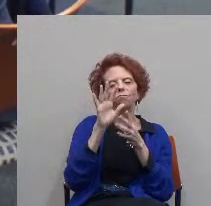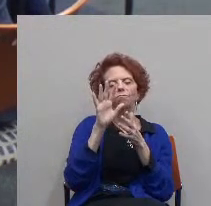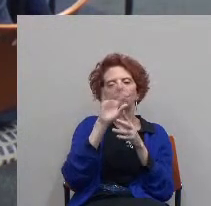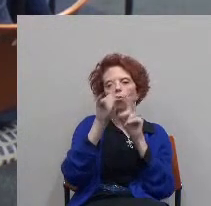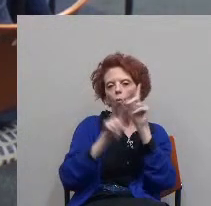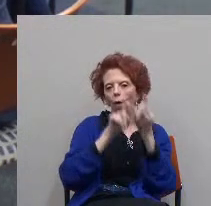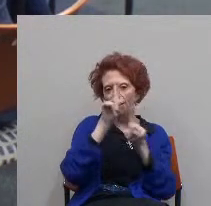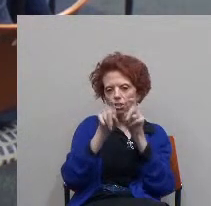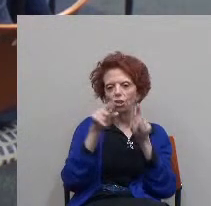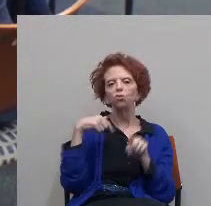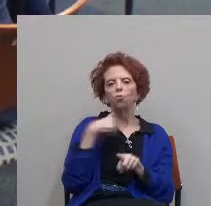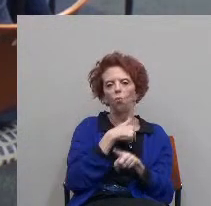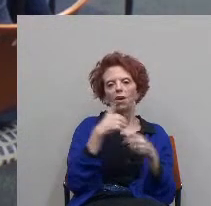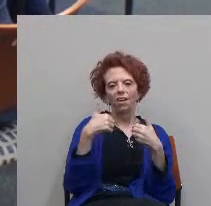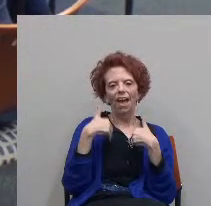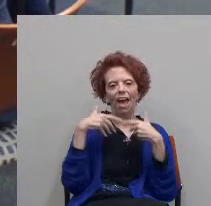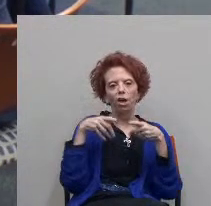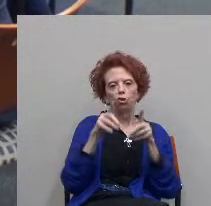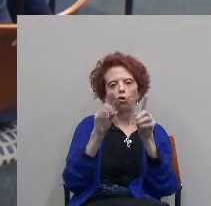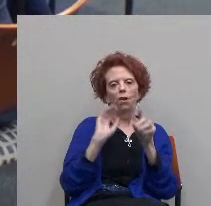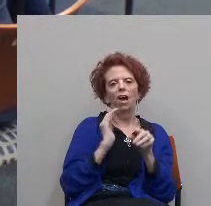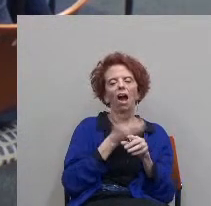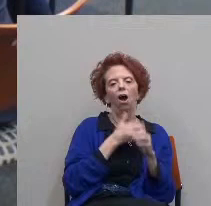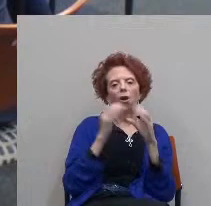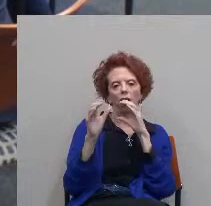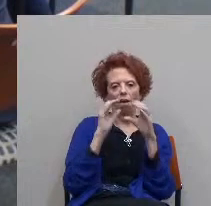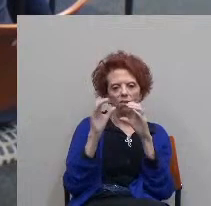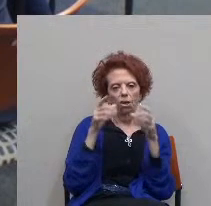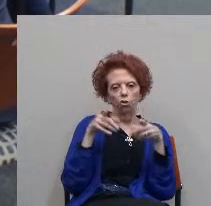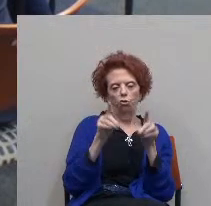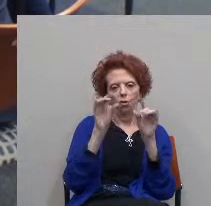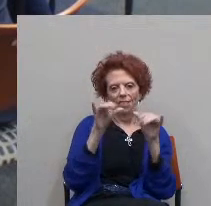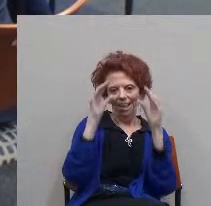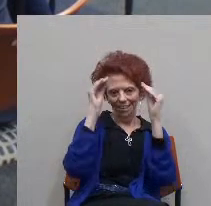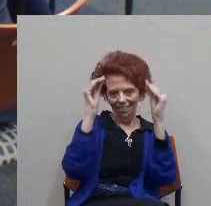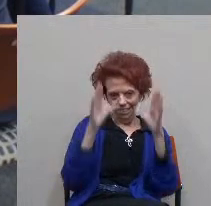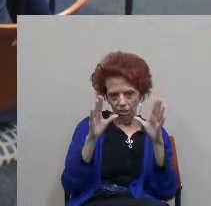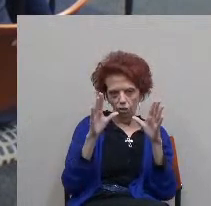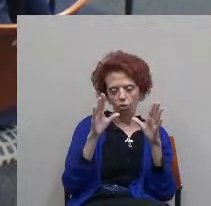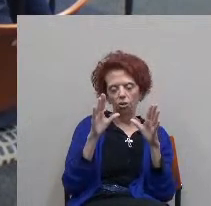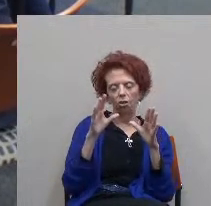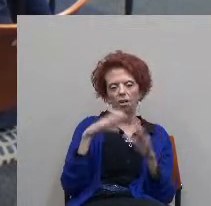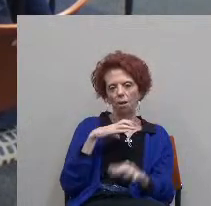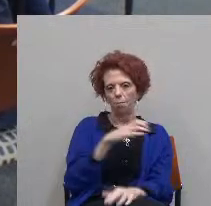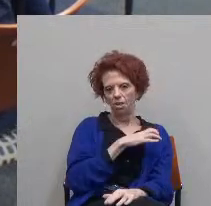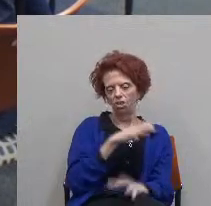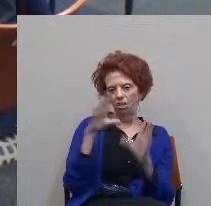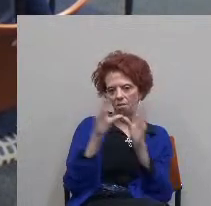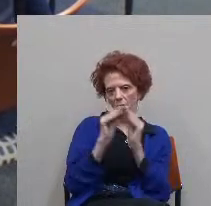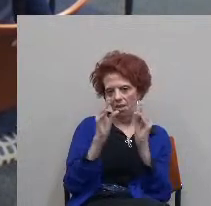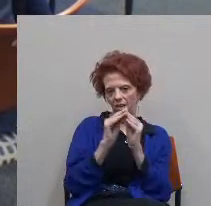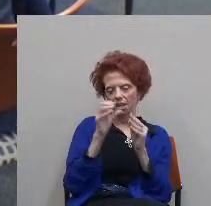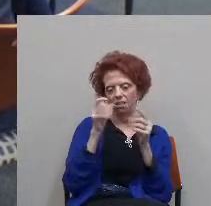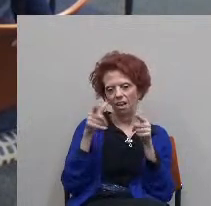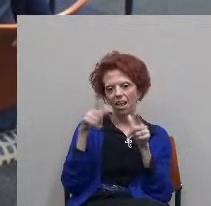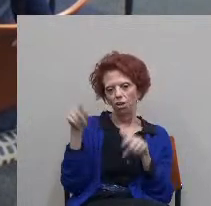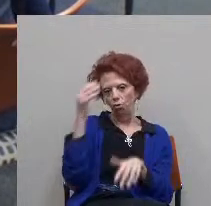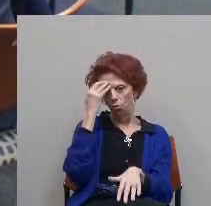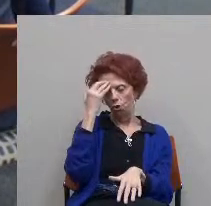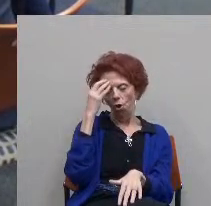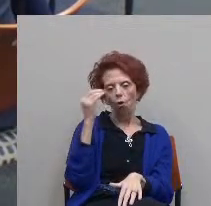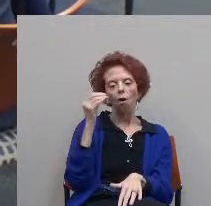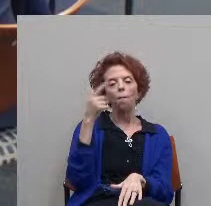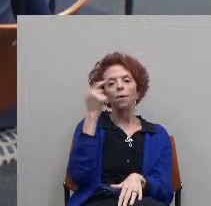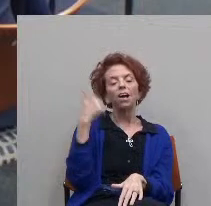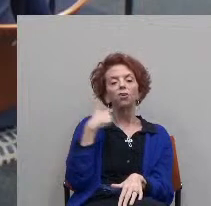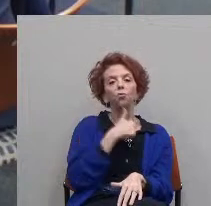we had during our conversation at this Teacher Retention Commission. So I just want you to be aware of that, because